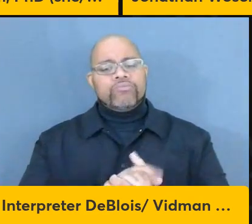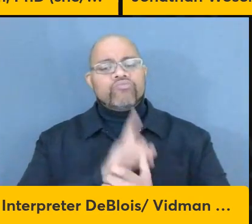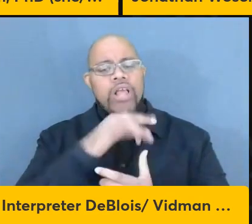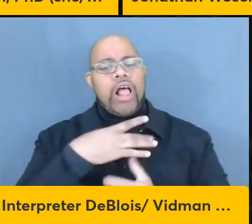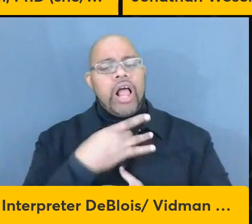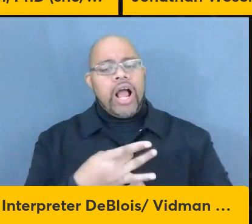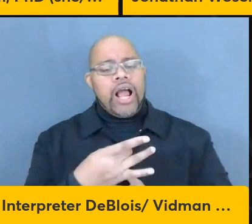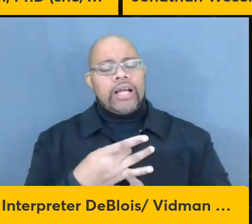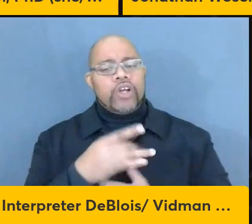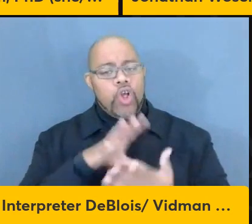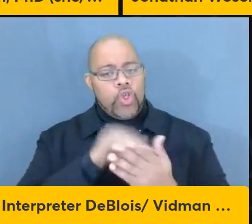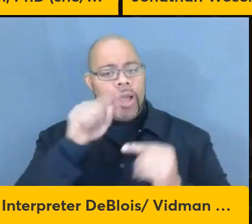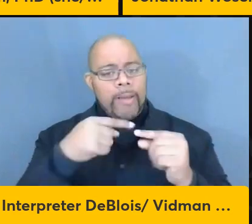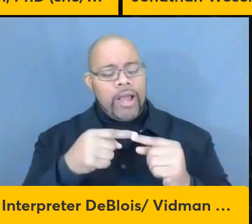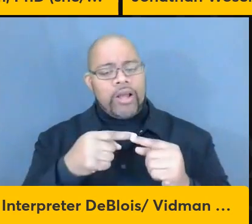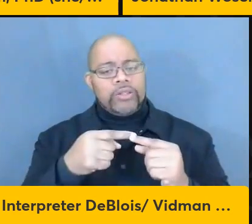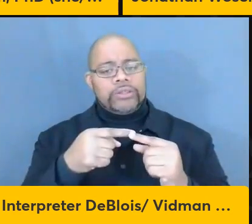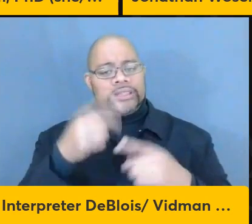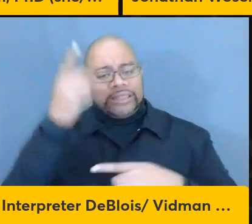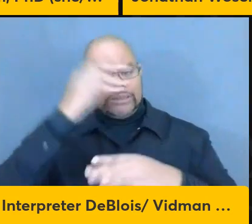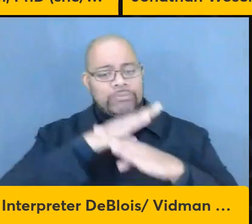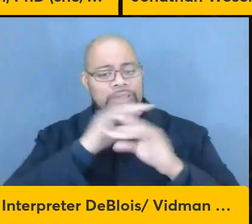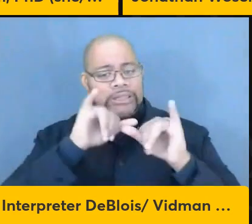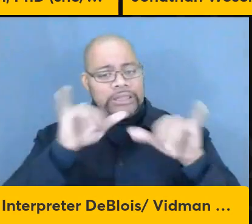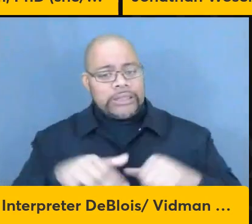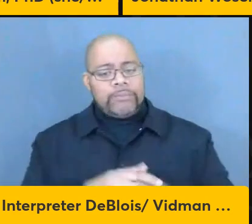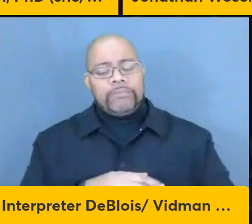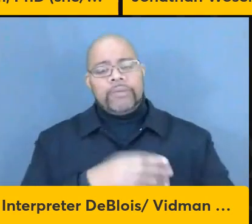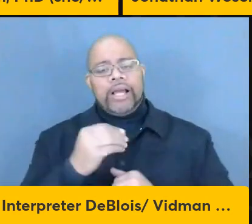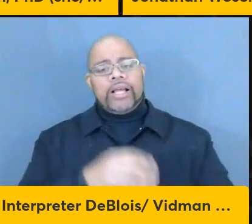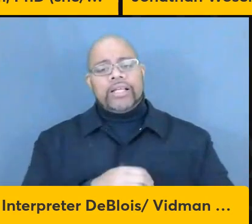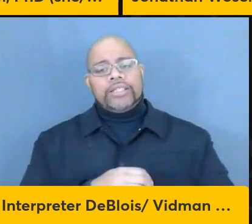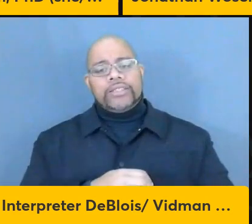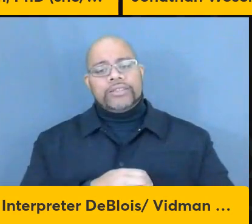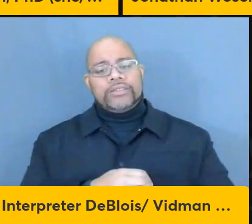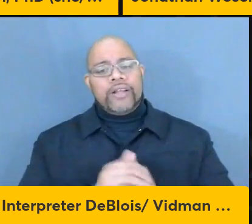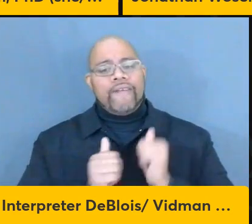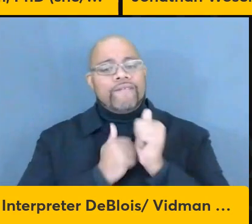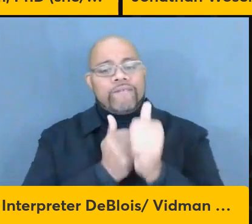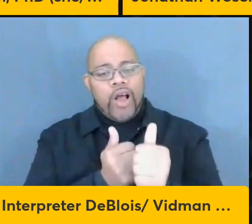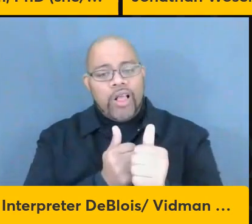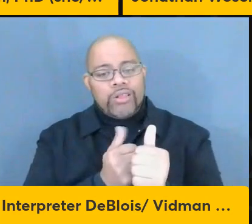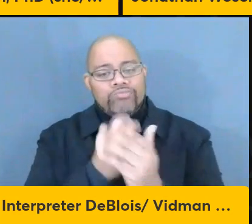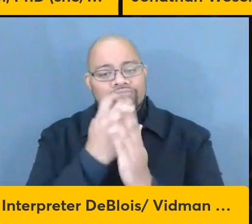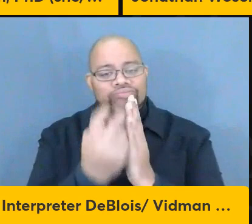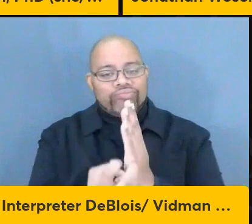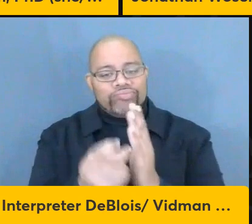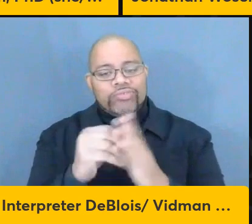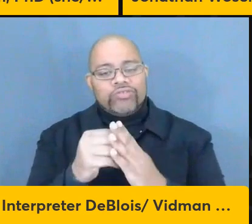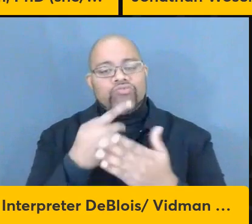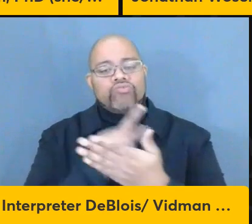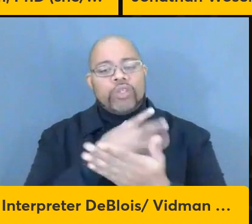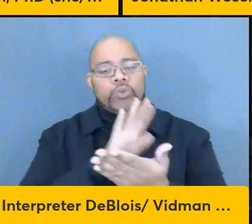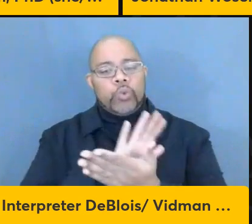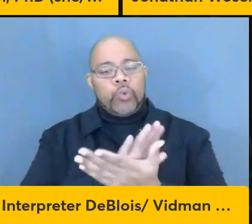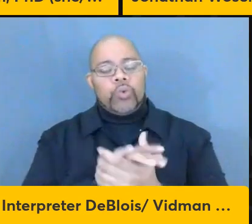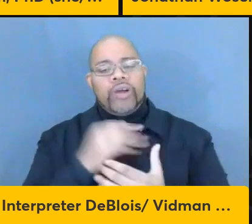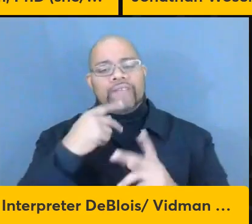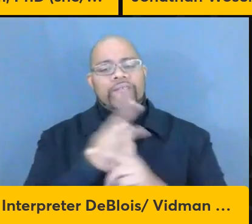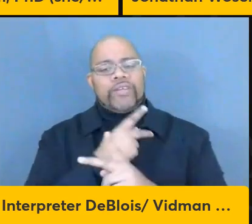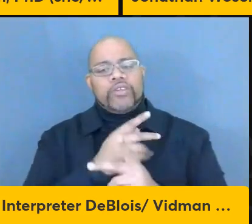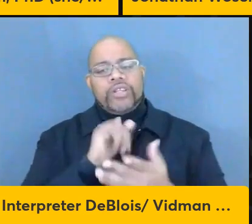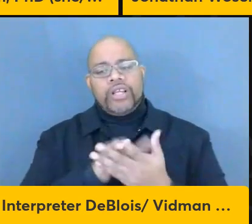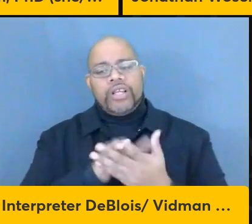liked learning about the immune system and sort of followed that into graduate school. And I kind of figured